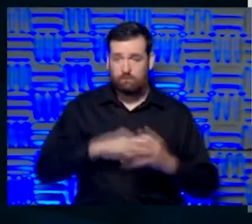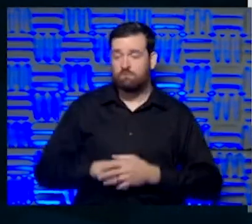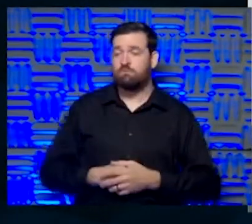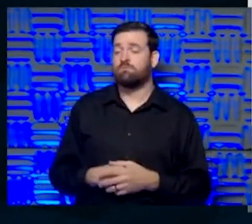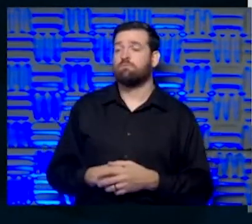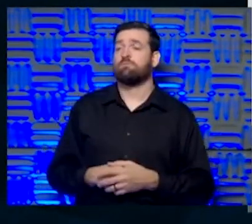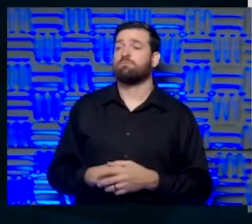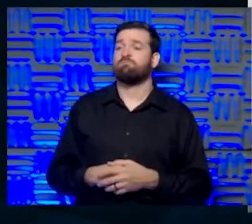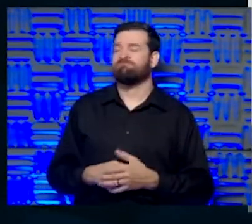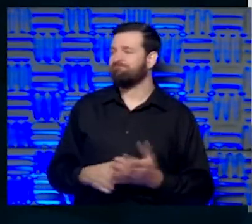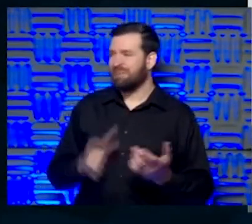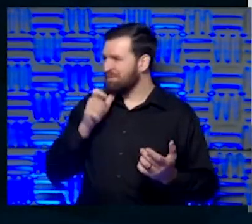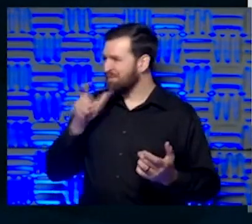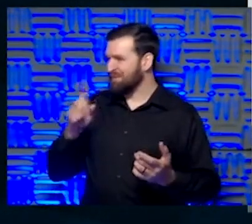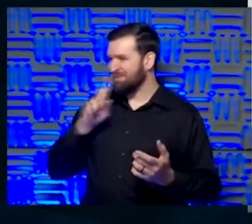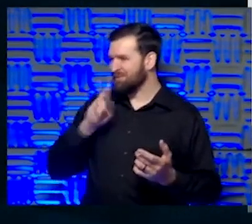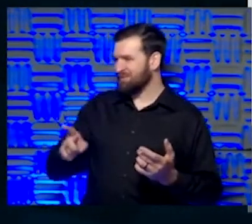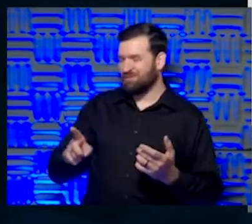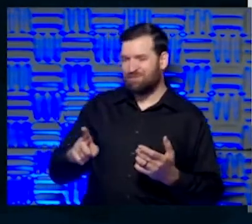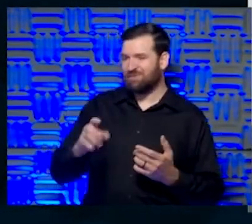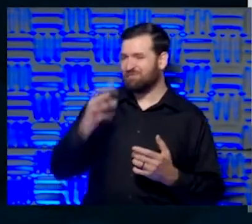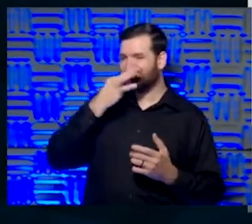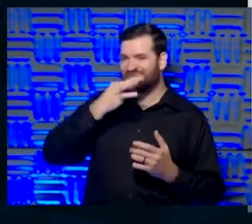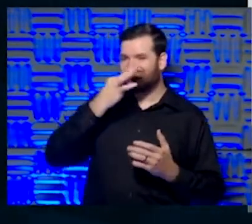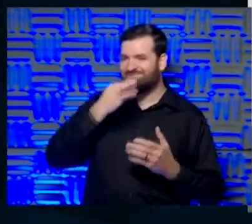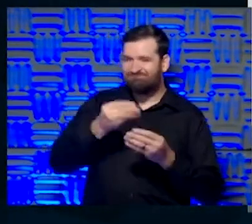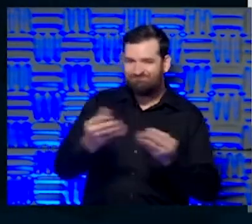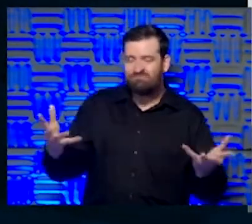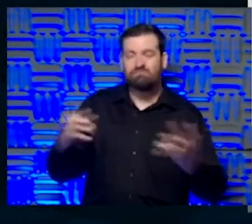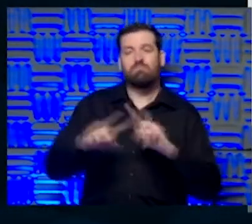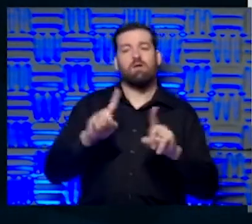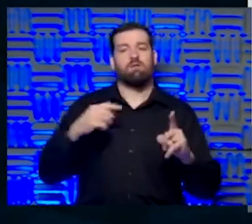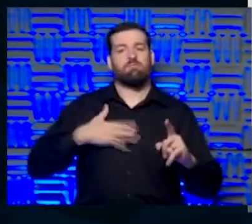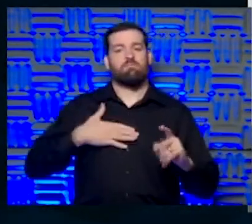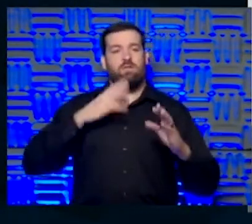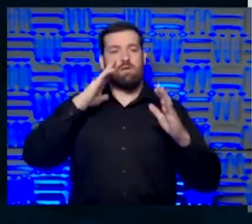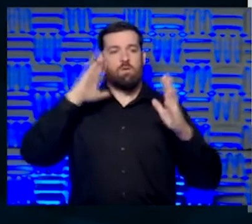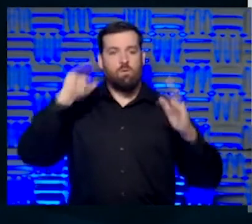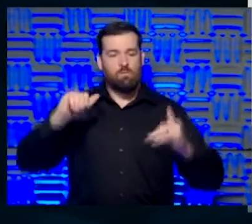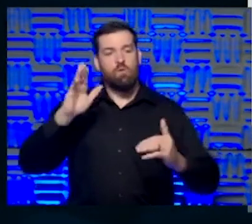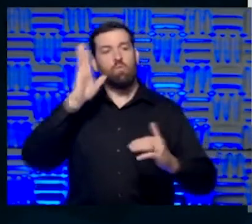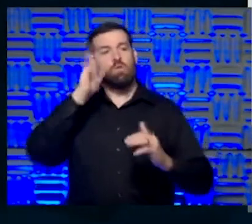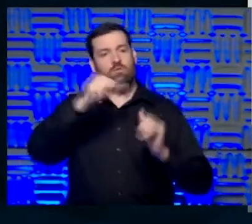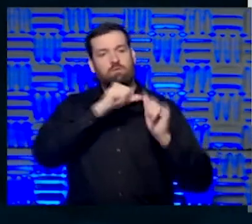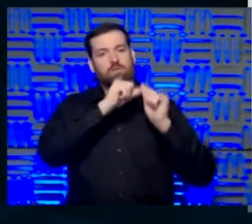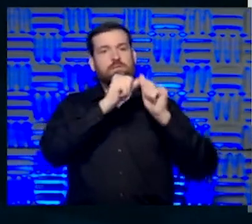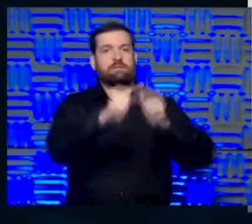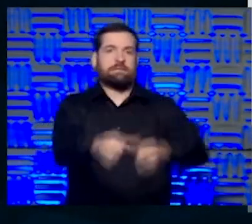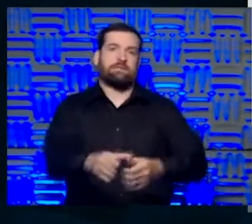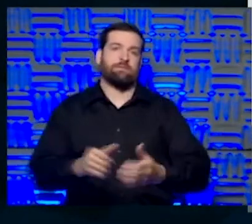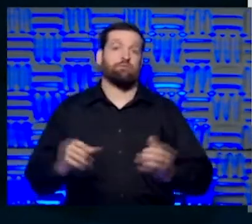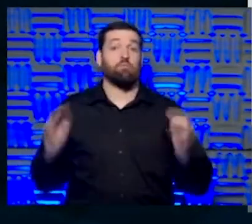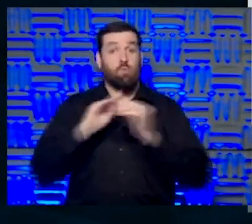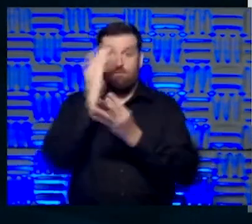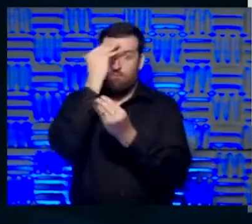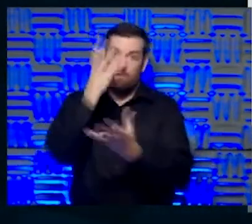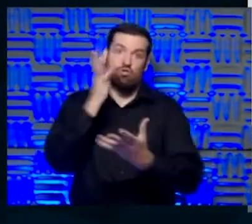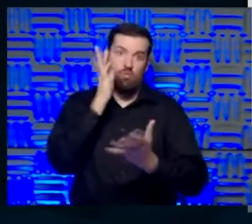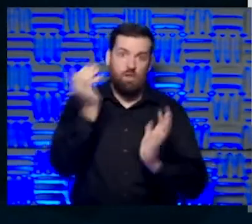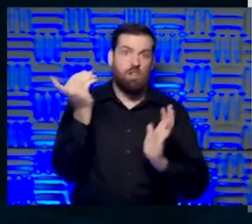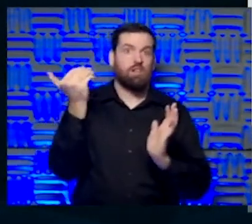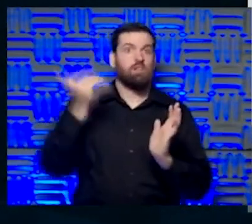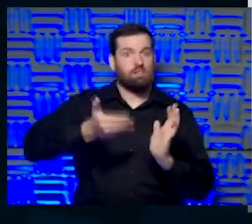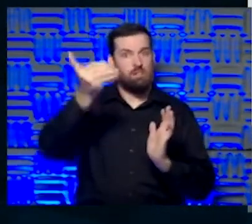I don't know anything that's poised to come out, but my hope is that this will continue to come out. More information will continue to come out, and this